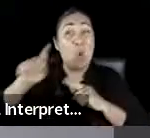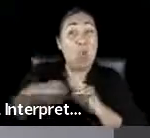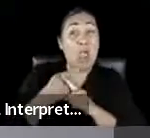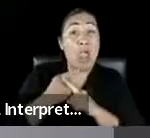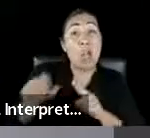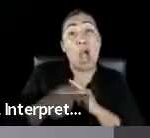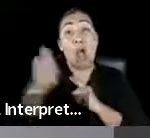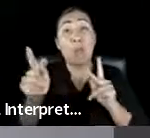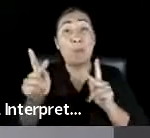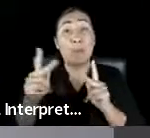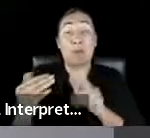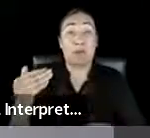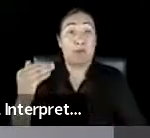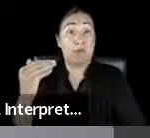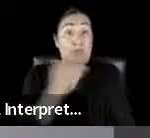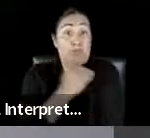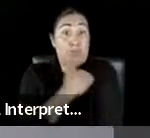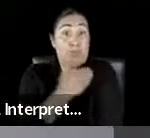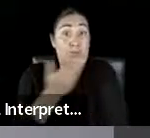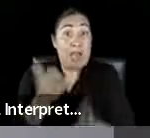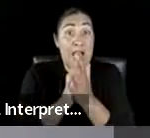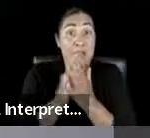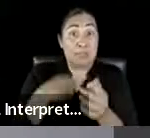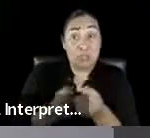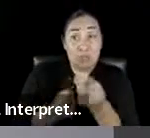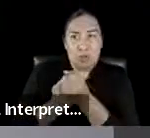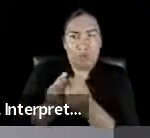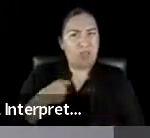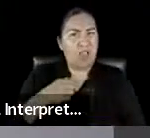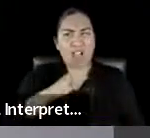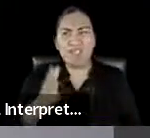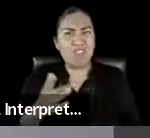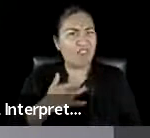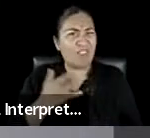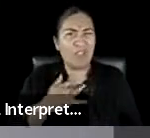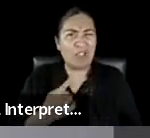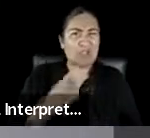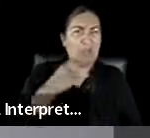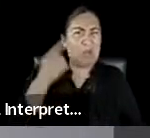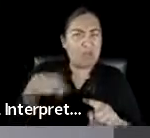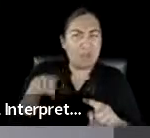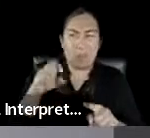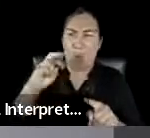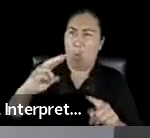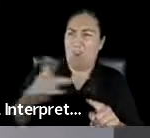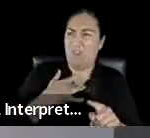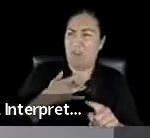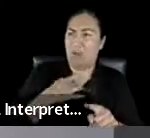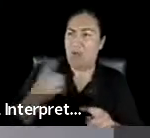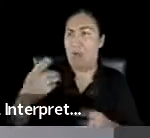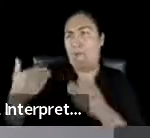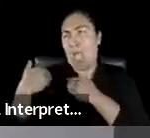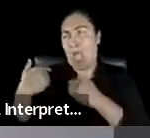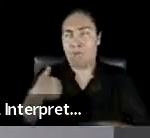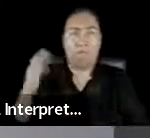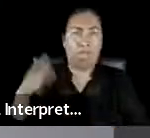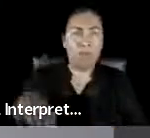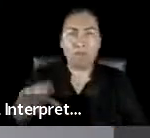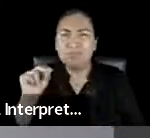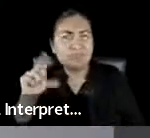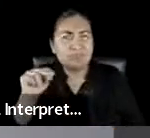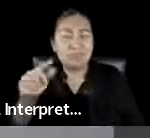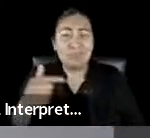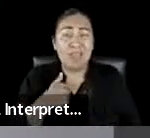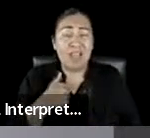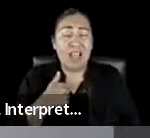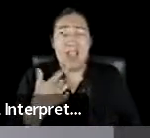come to me and asked me to support them, I've never felt disappointed in them. I've never felt like I'm being burdened. In fact, I think